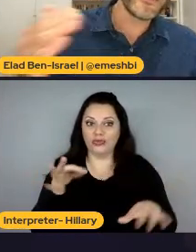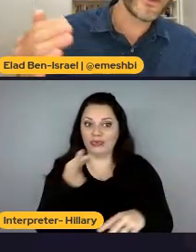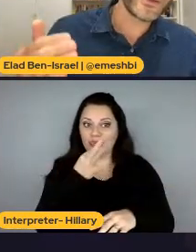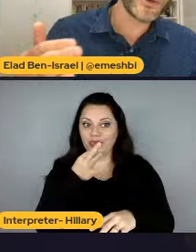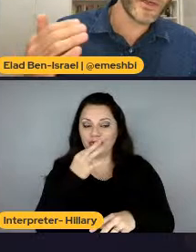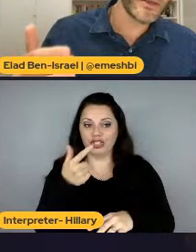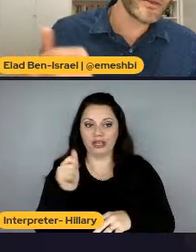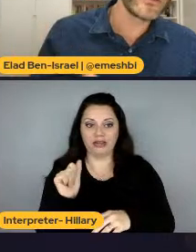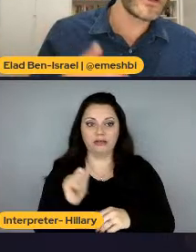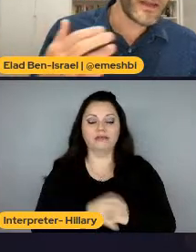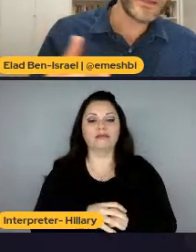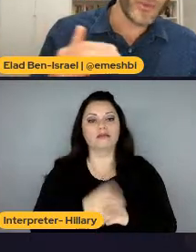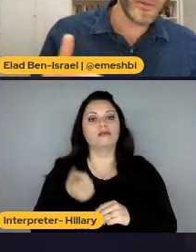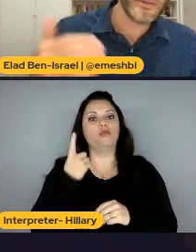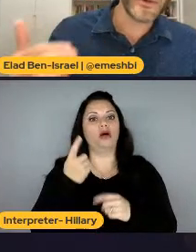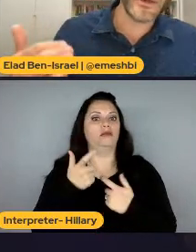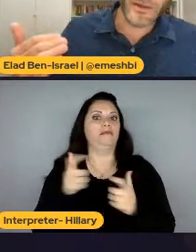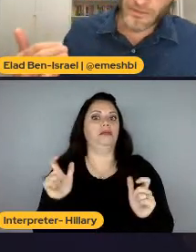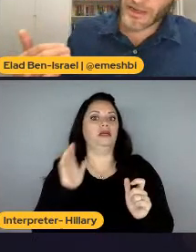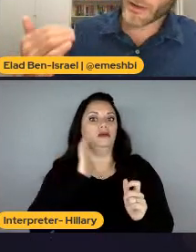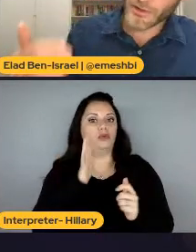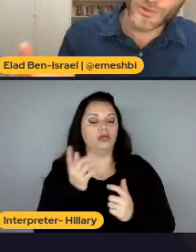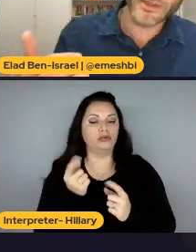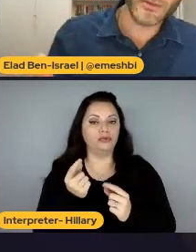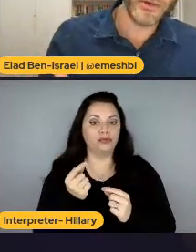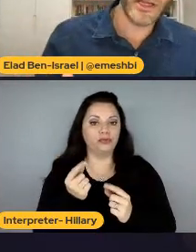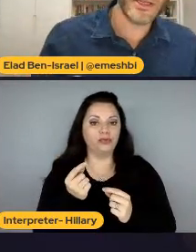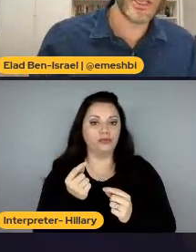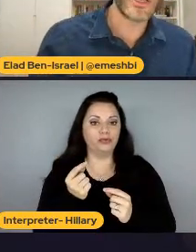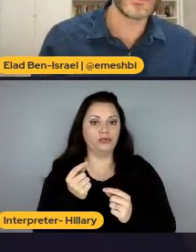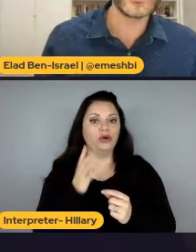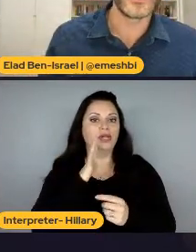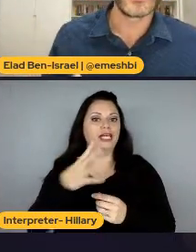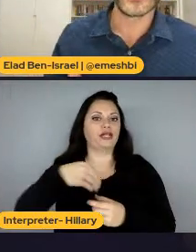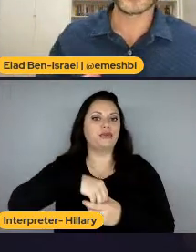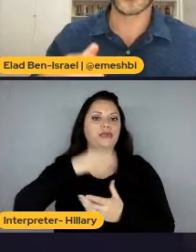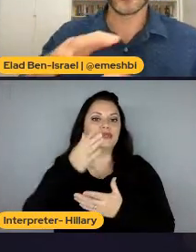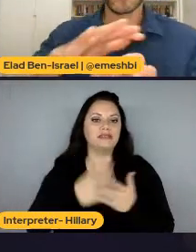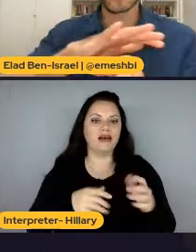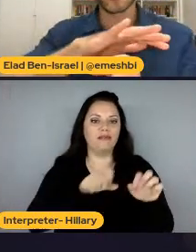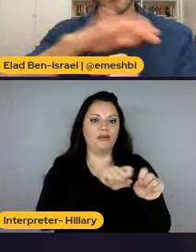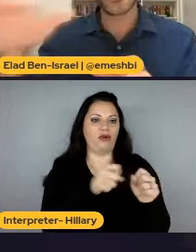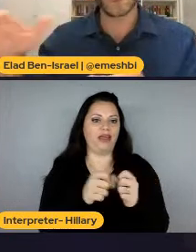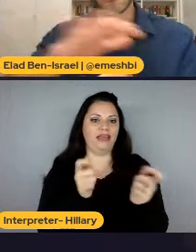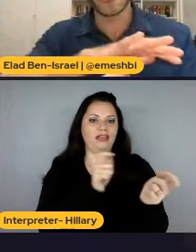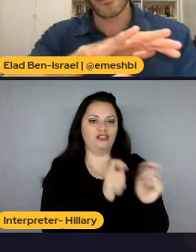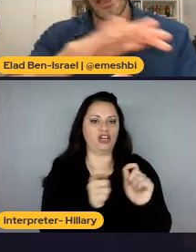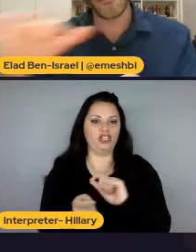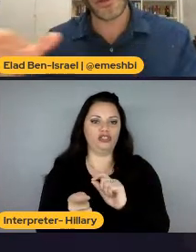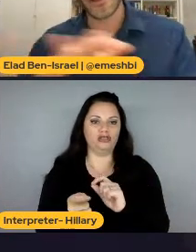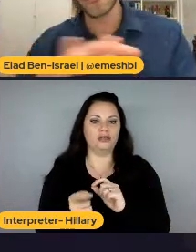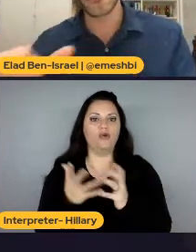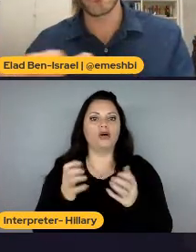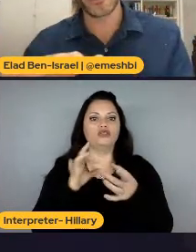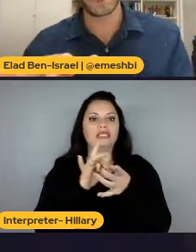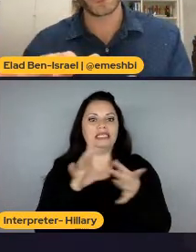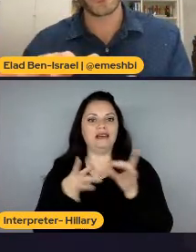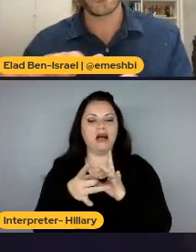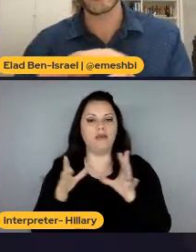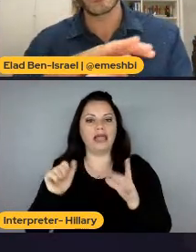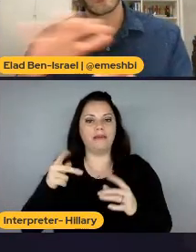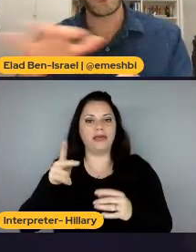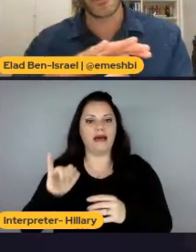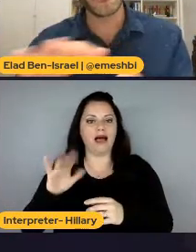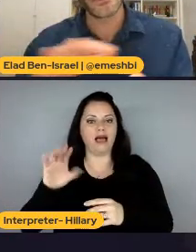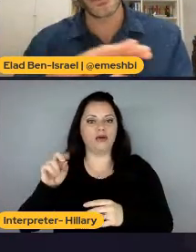of the bigger things we're going to do, and that's probably includes some breaking changes, is to decouple the API of code